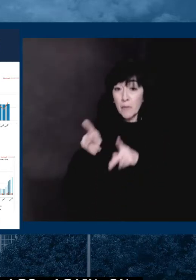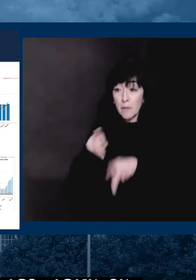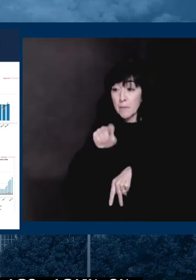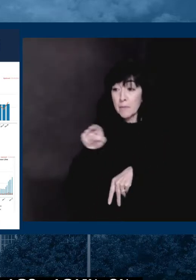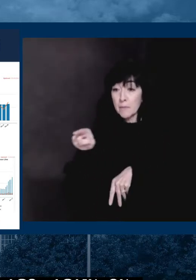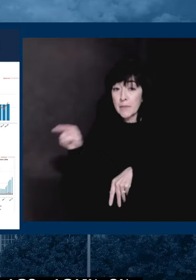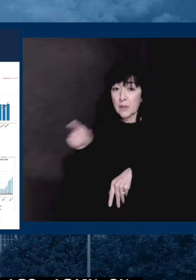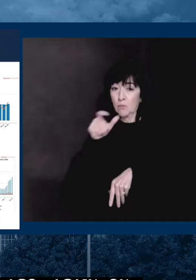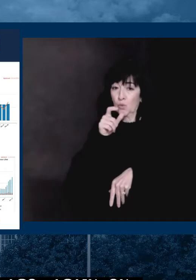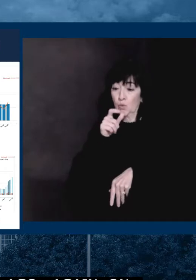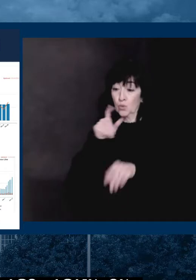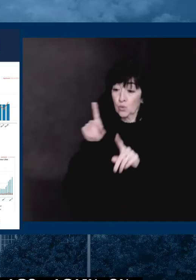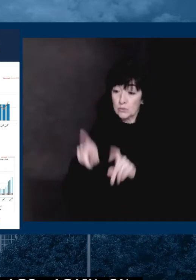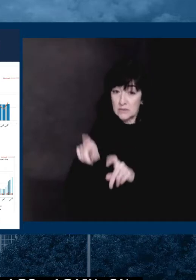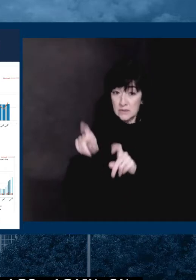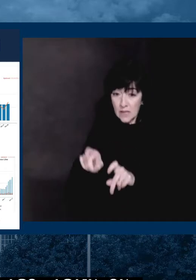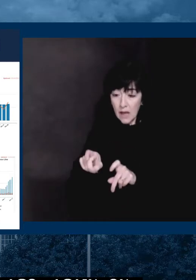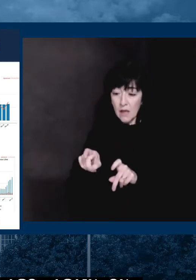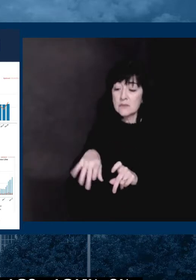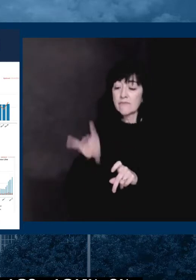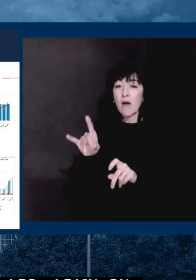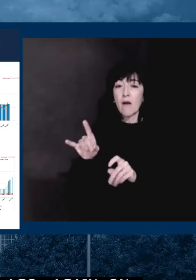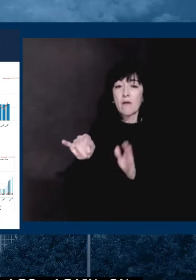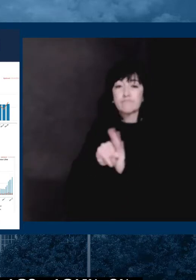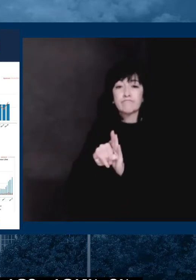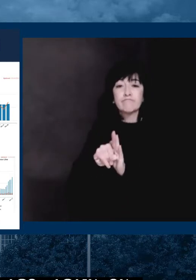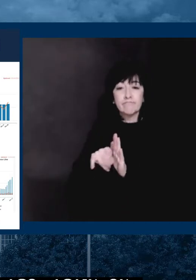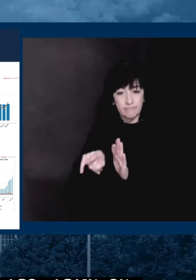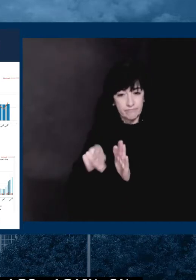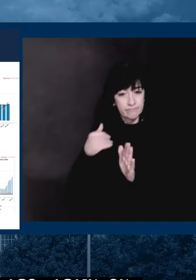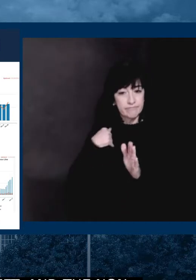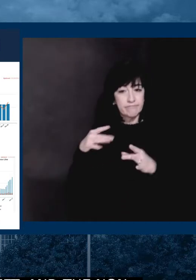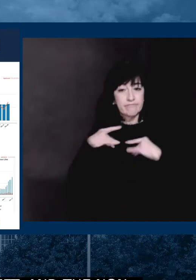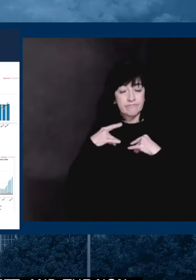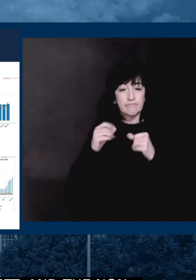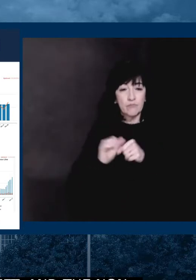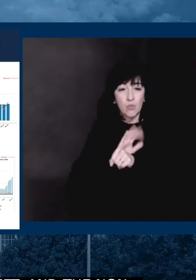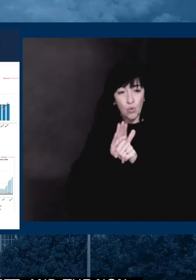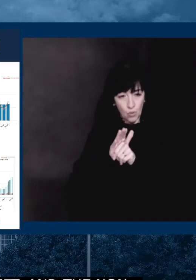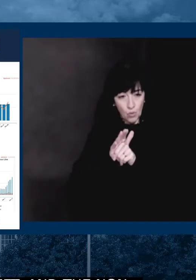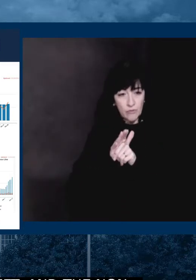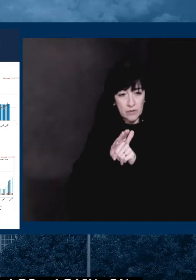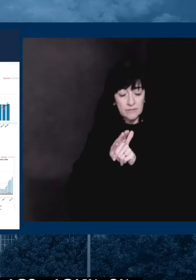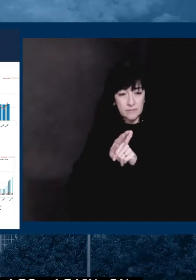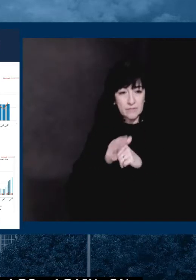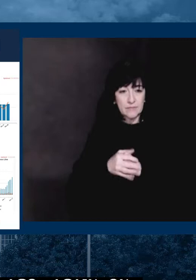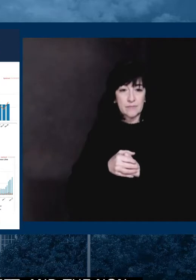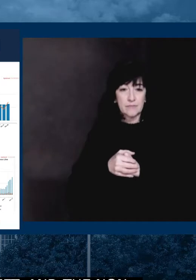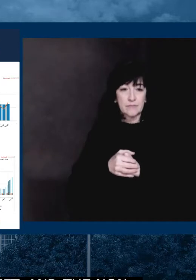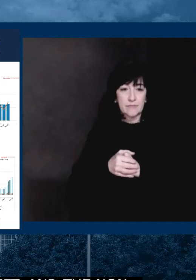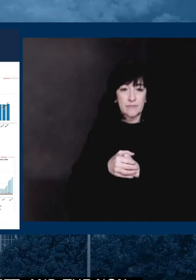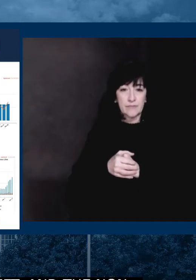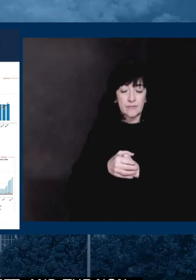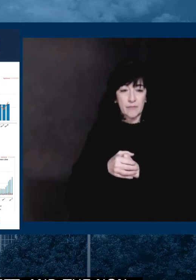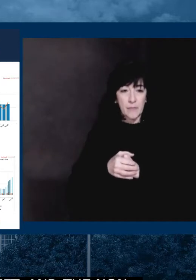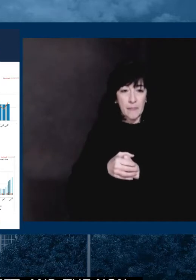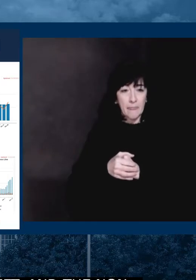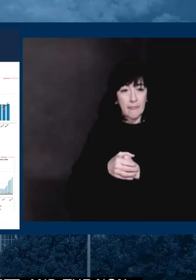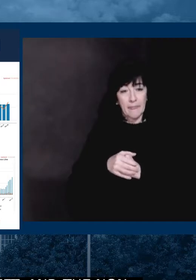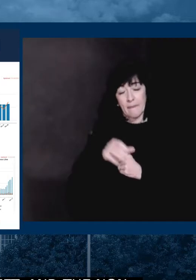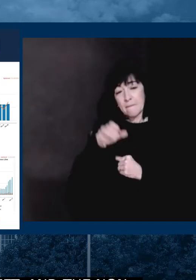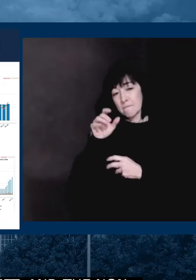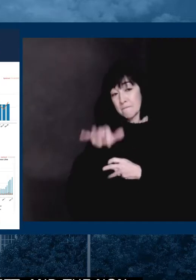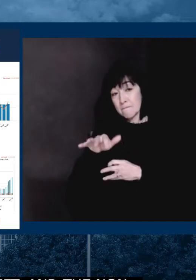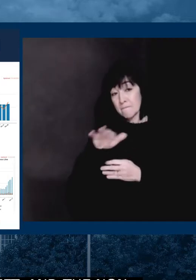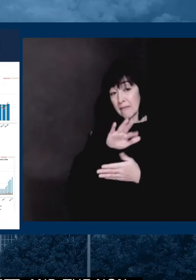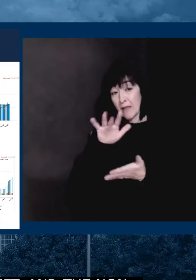non-duplicative people that are tested, over 500 and close to 1 million total tests in the middle bar at